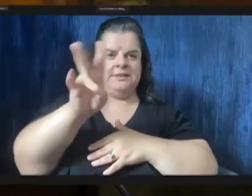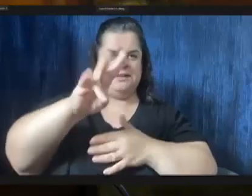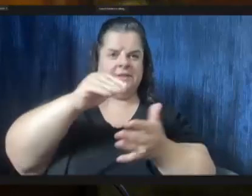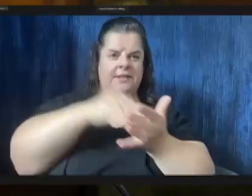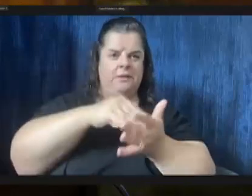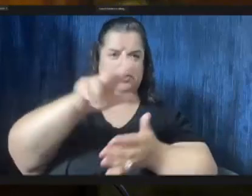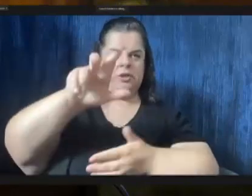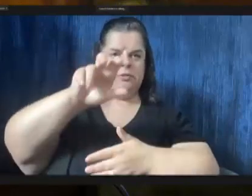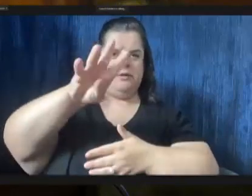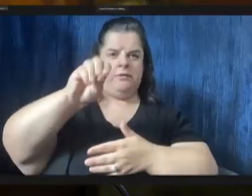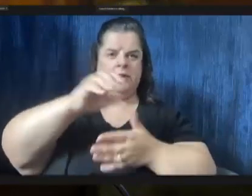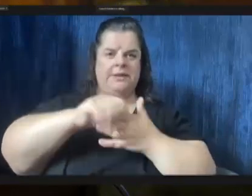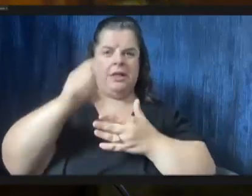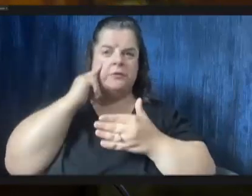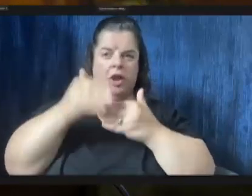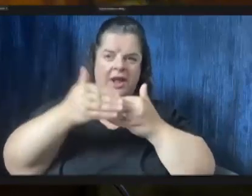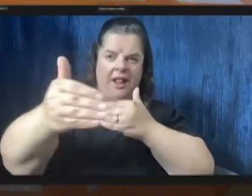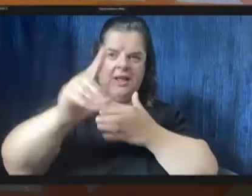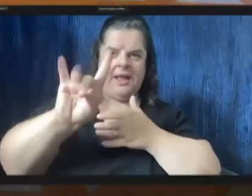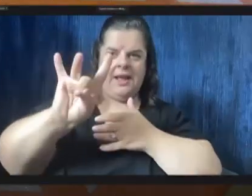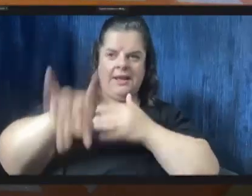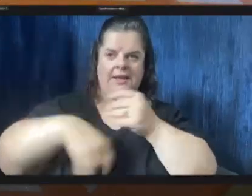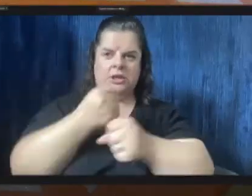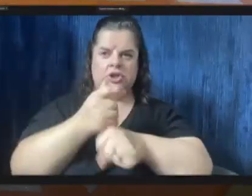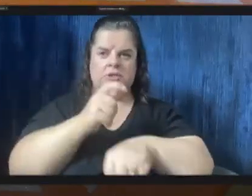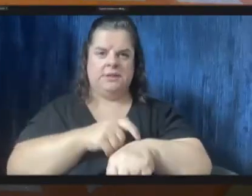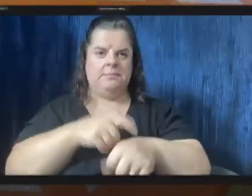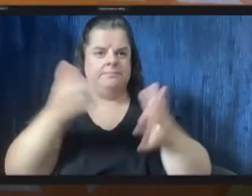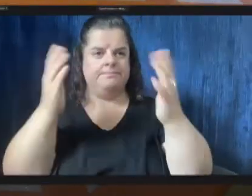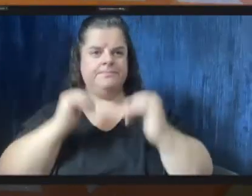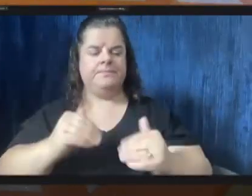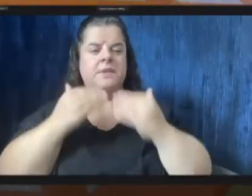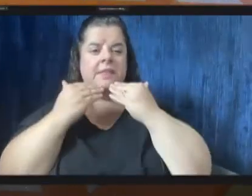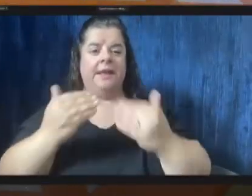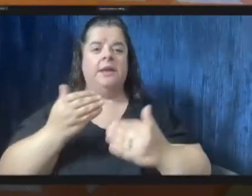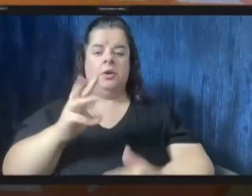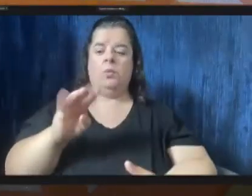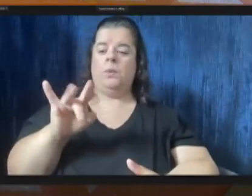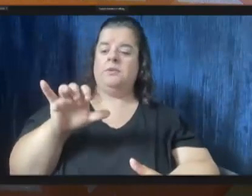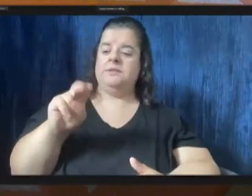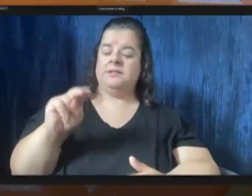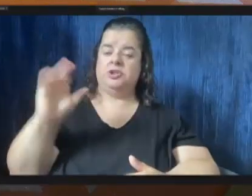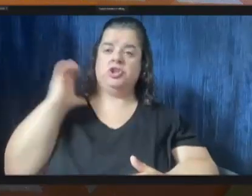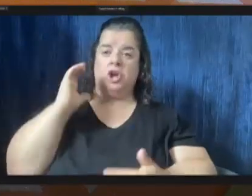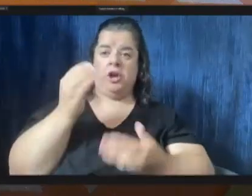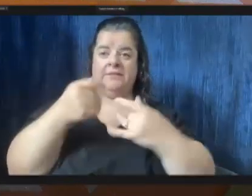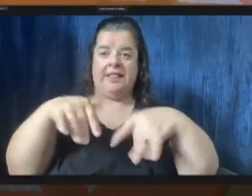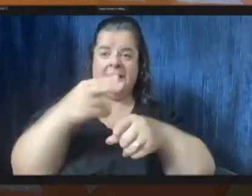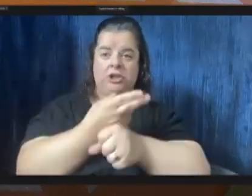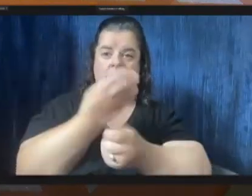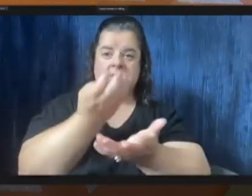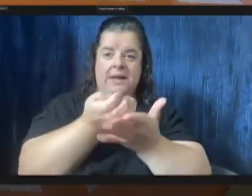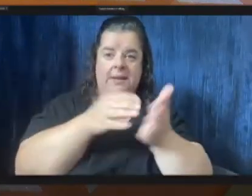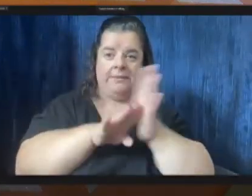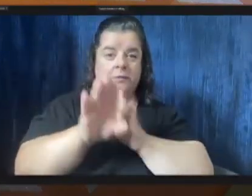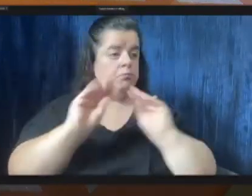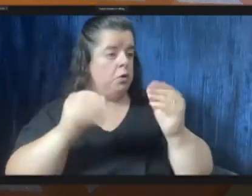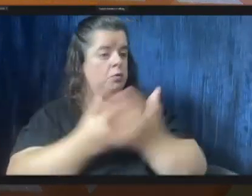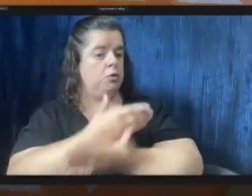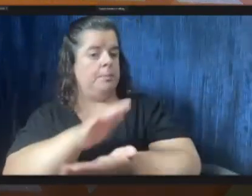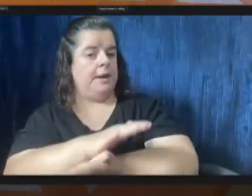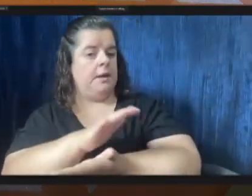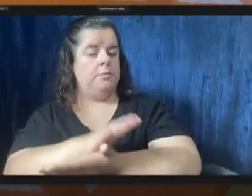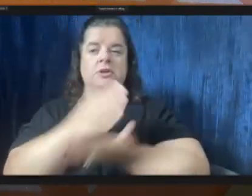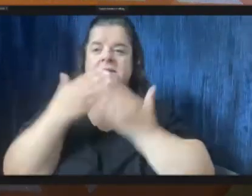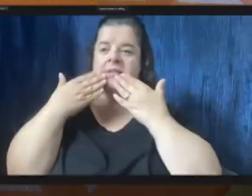$567,340 over 8 years. Thank you very much. It takes us to Councilman Wilson, Chair of Land Use and Economic Development. No new papers, Mr. President. Thank you very much.